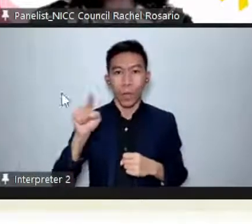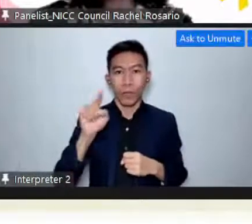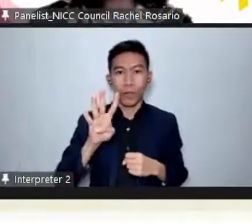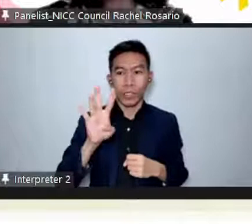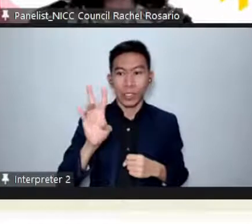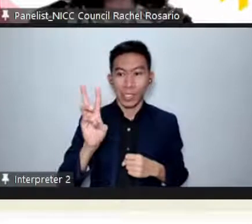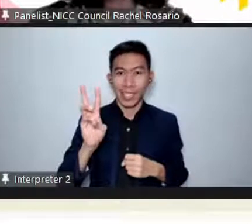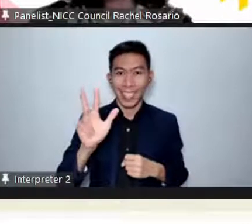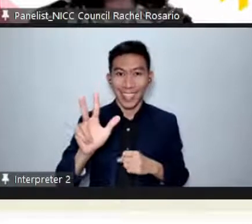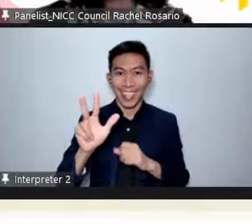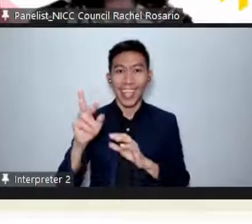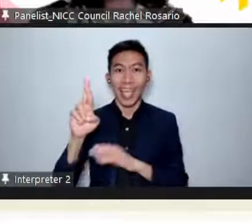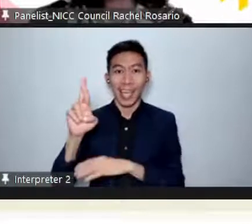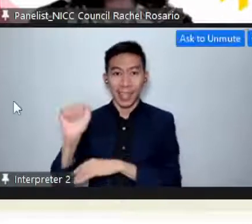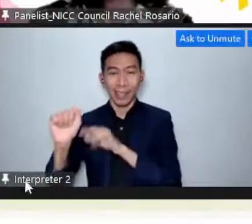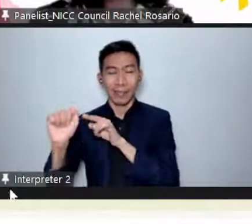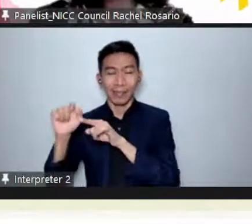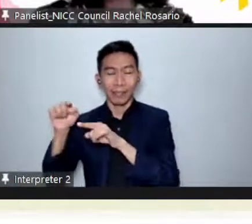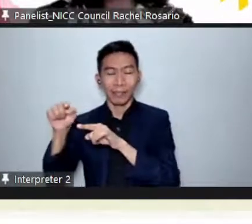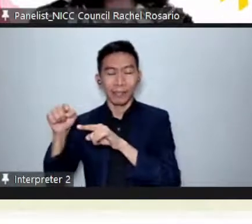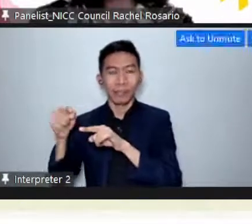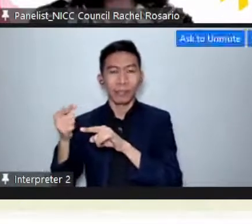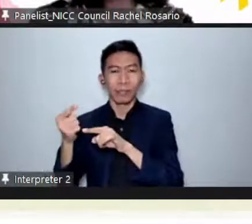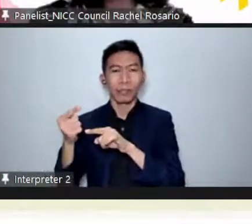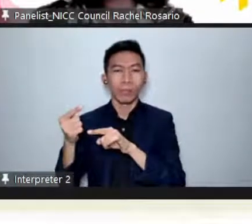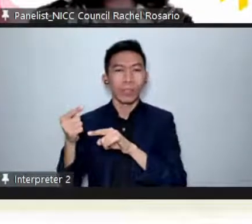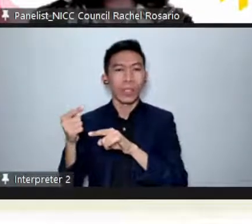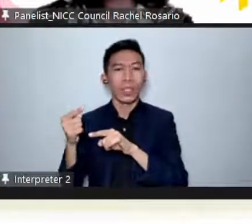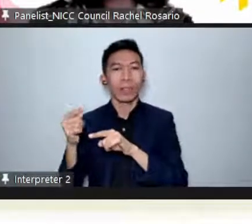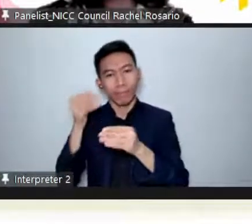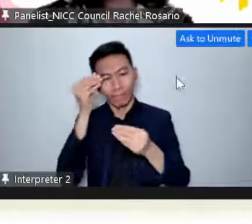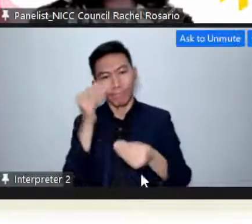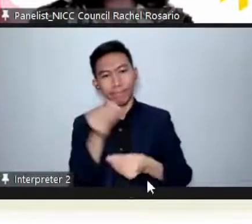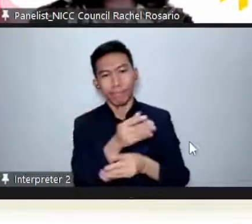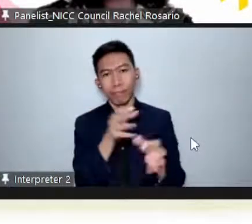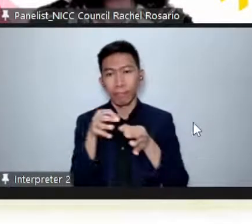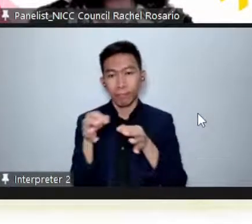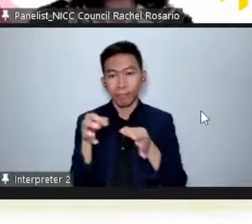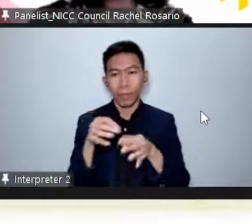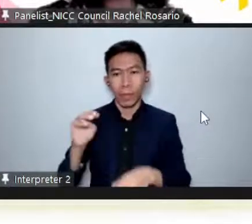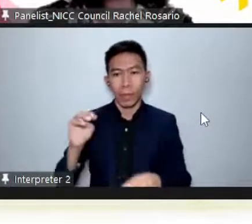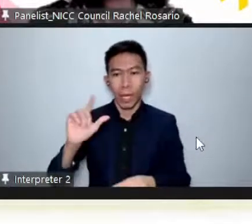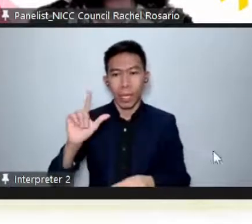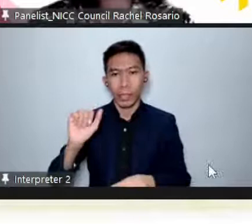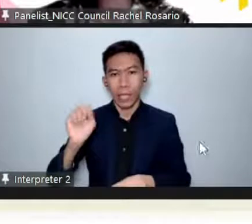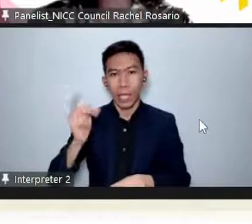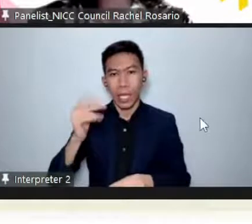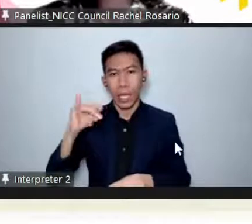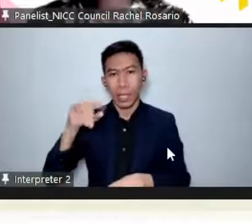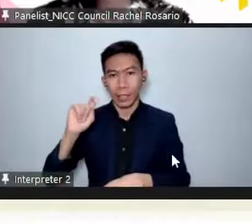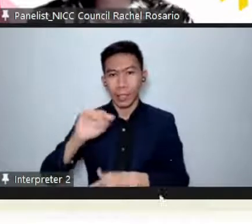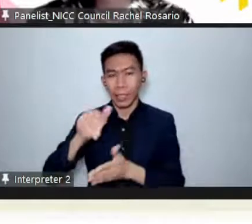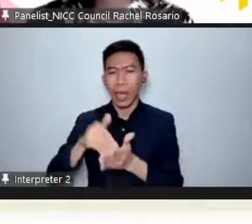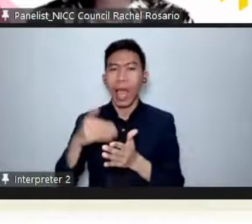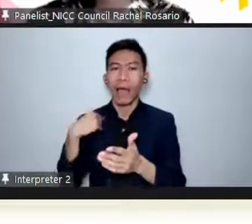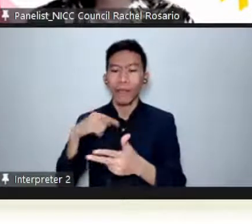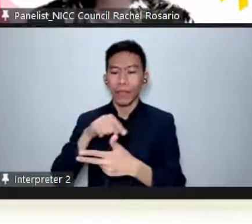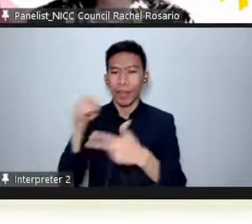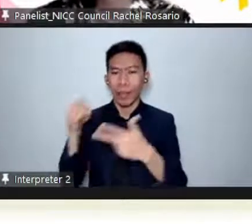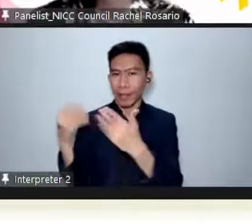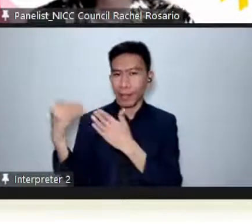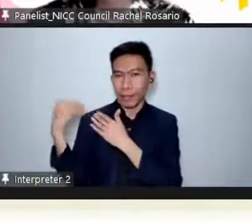Act. And for the information of everyone, the Malasakit centers have three functions. First is